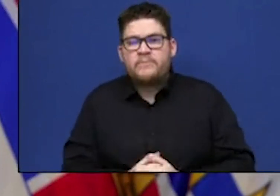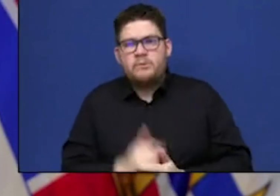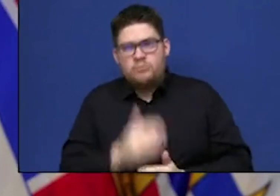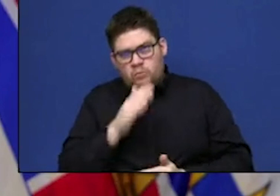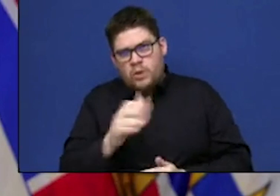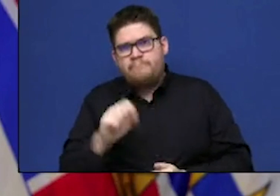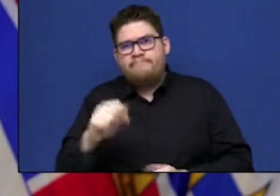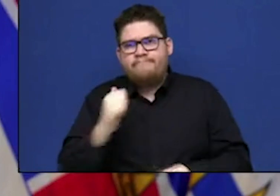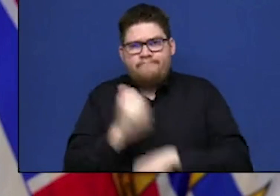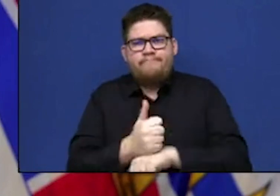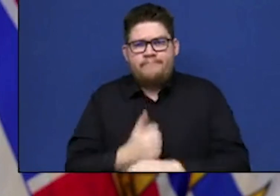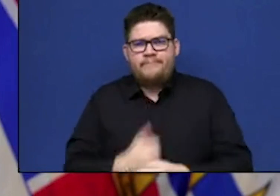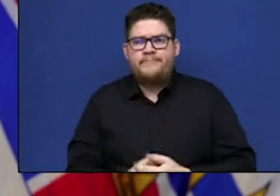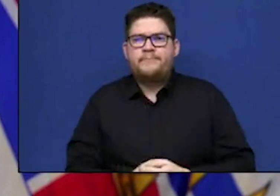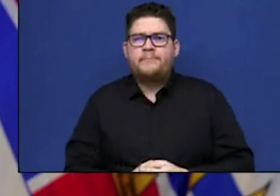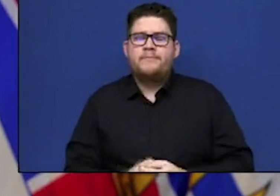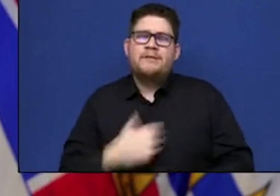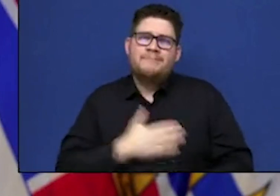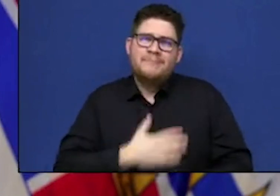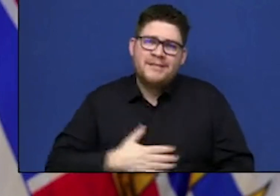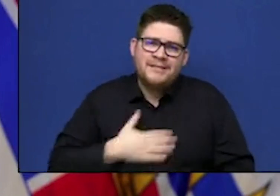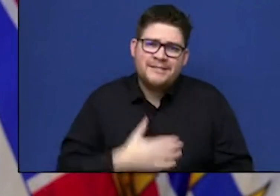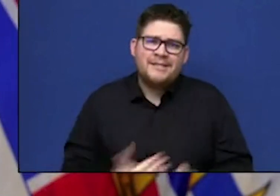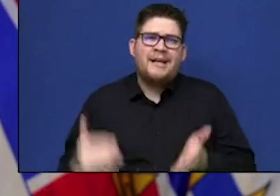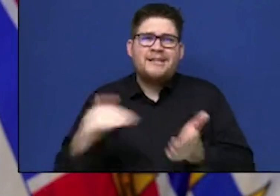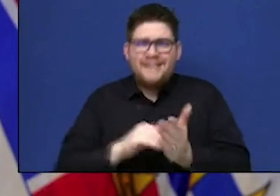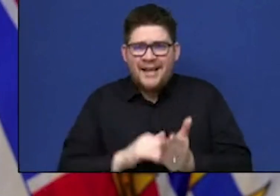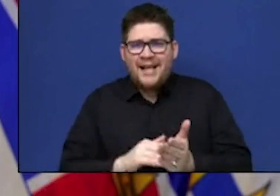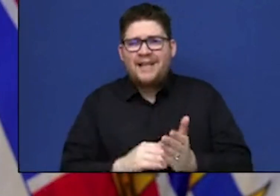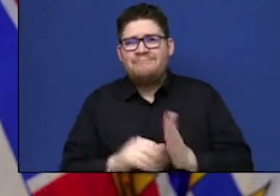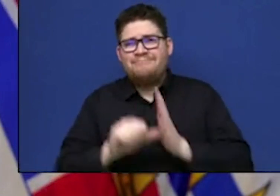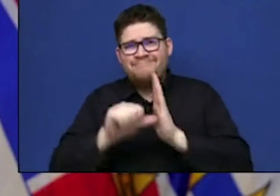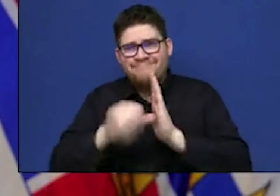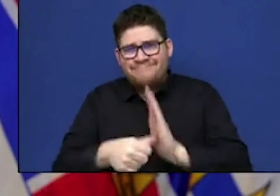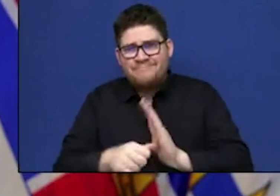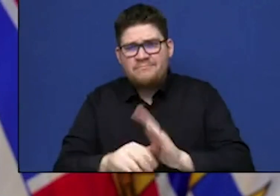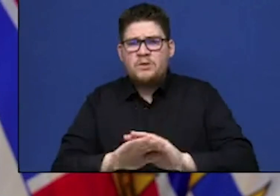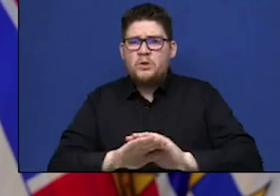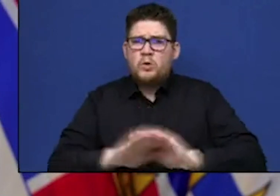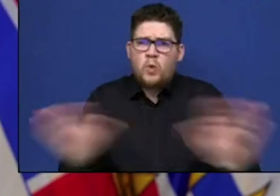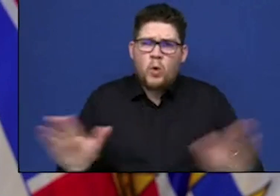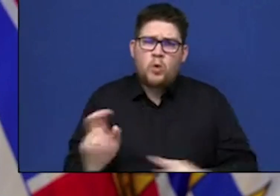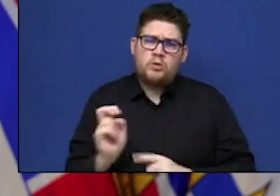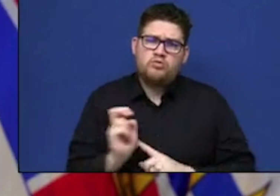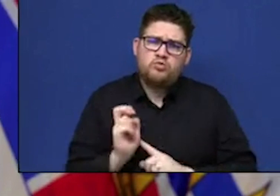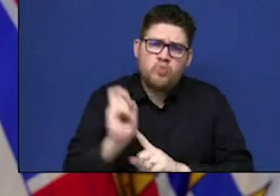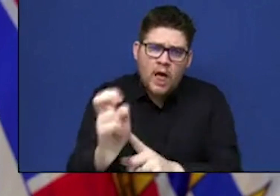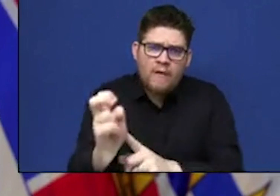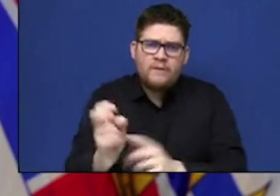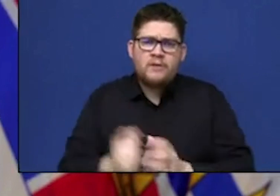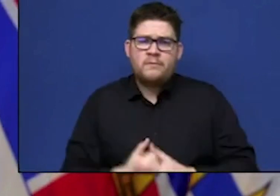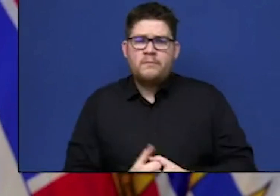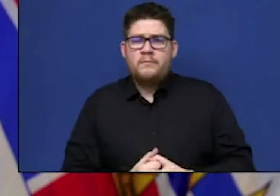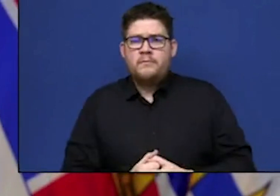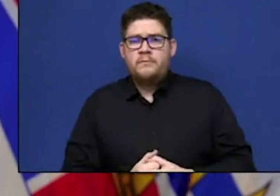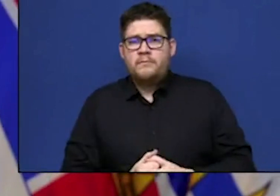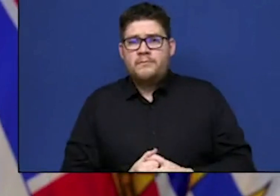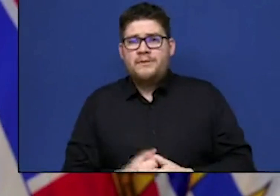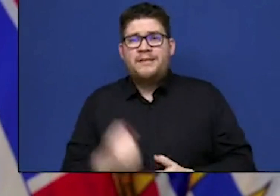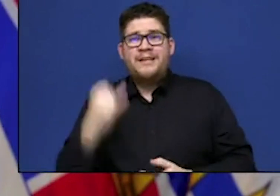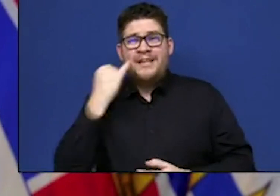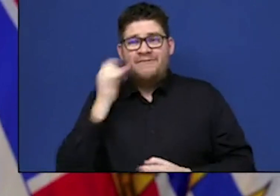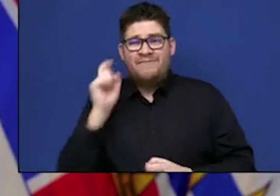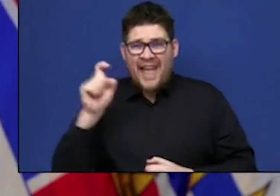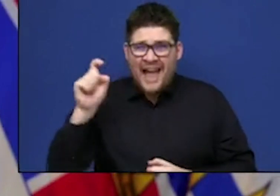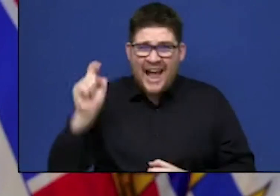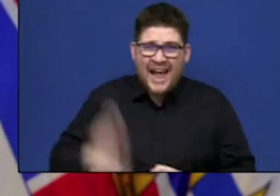not travel unless it's necessary for work, for medical reasons. We need to hunker down for this next few weeks. Stay